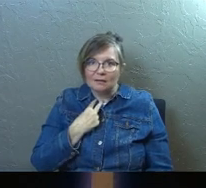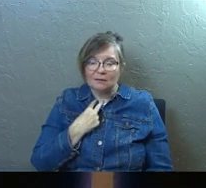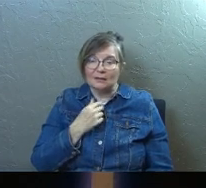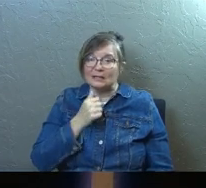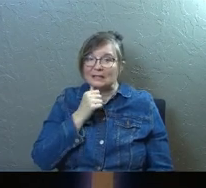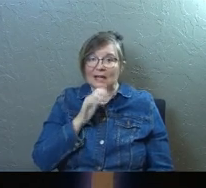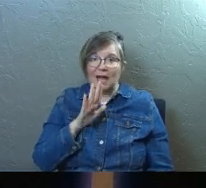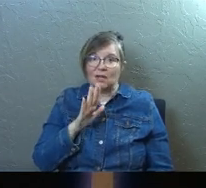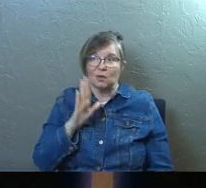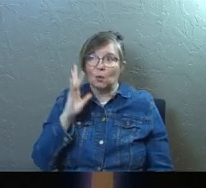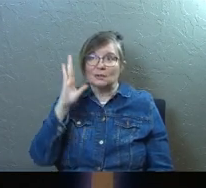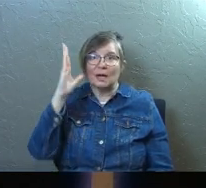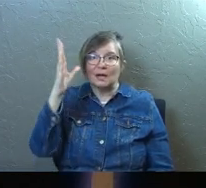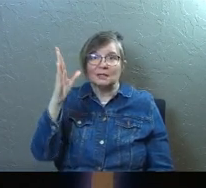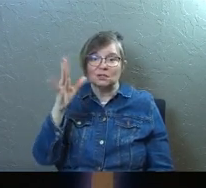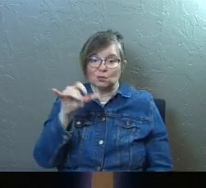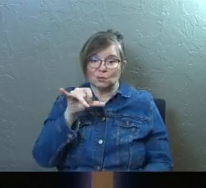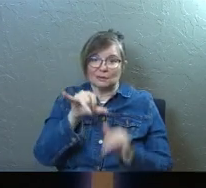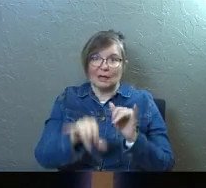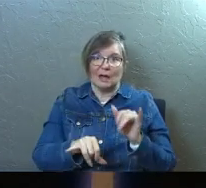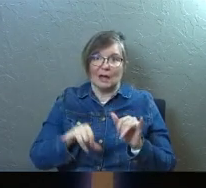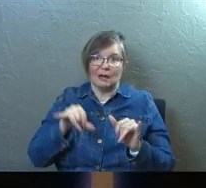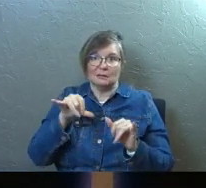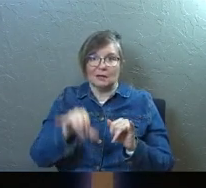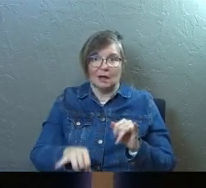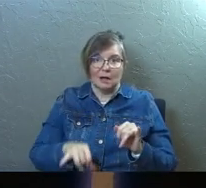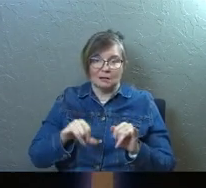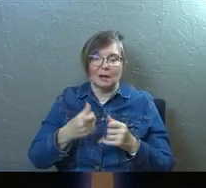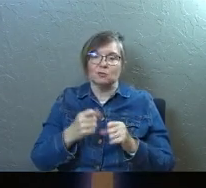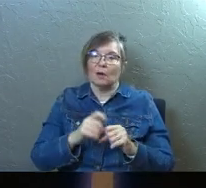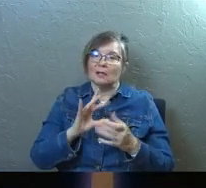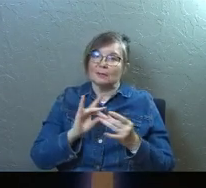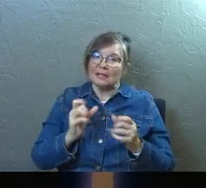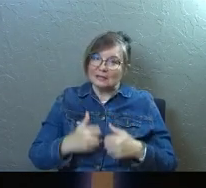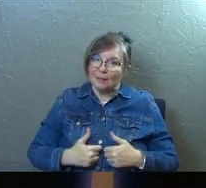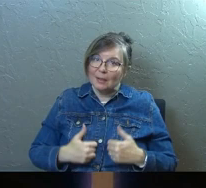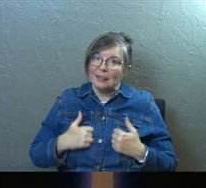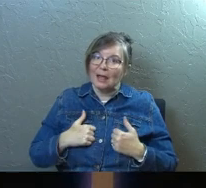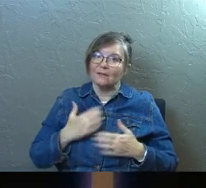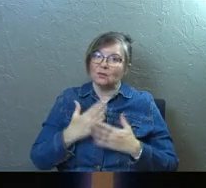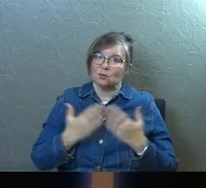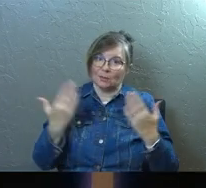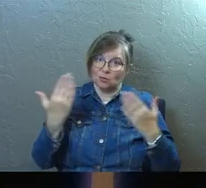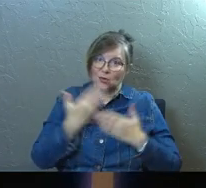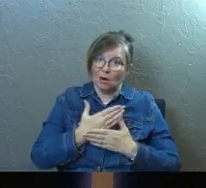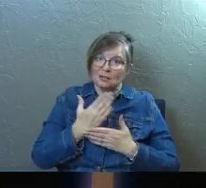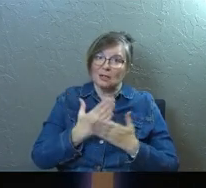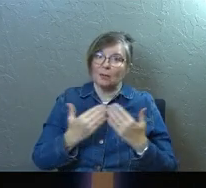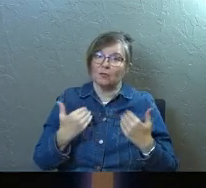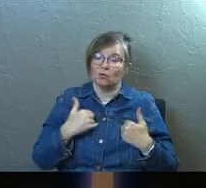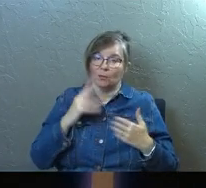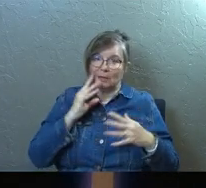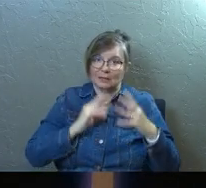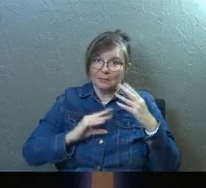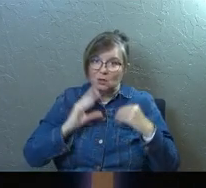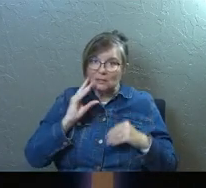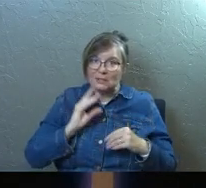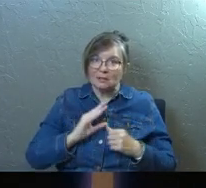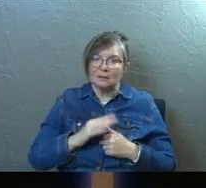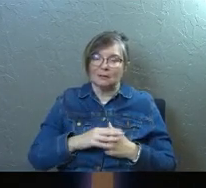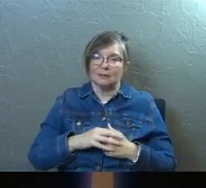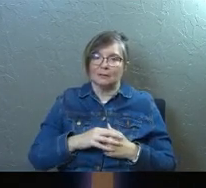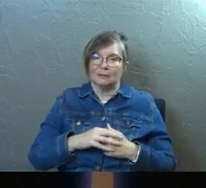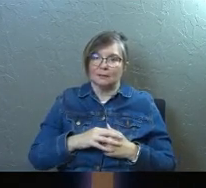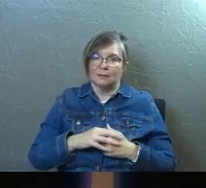It is not your destiny to be there. Just trying to speak some life into some darkness that some of you guys have been going through.